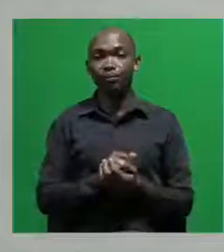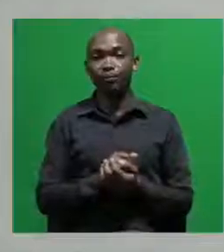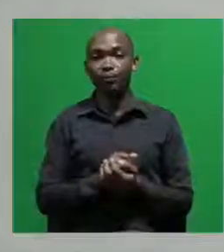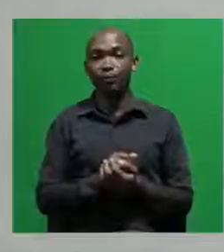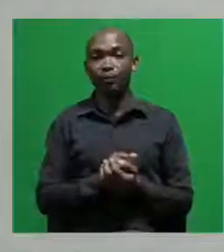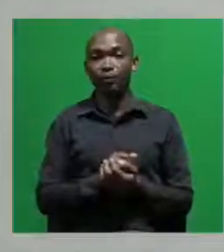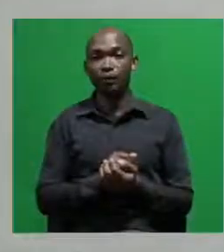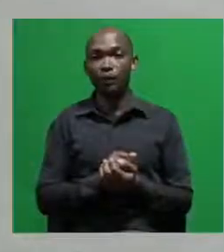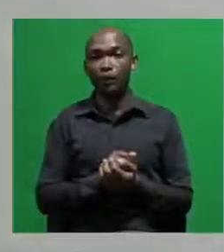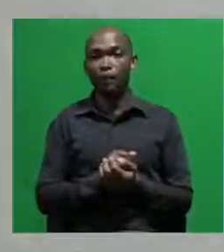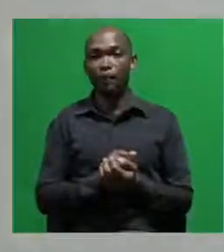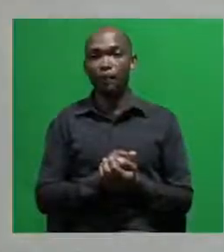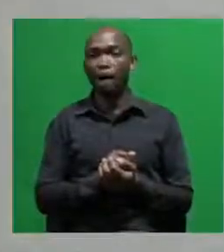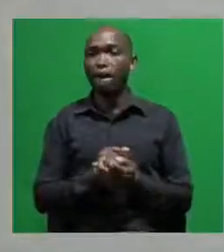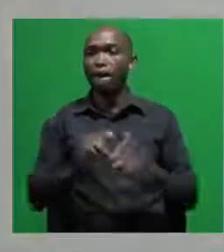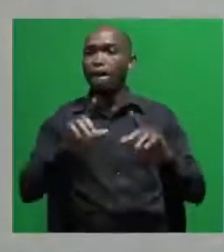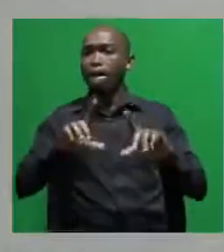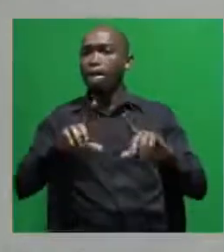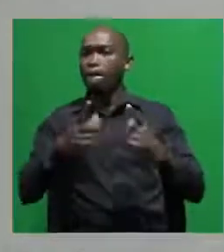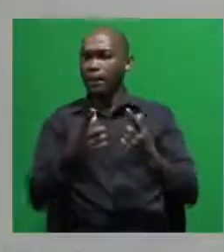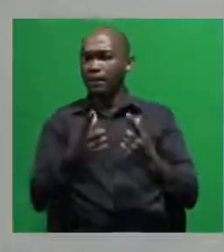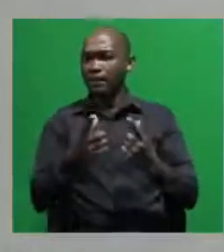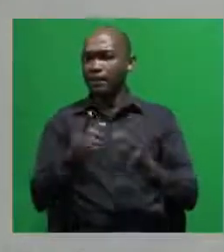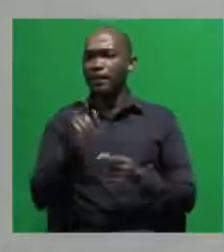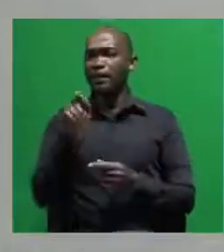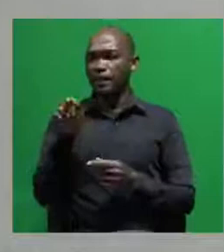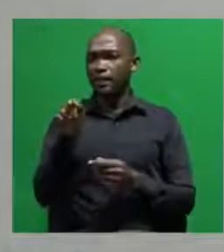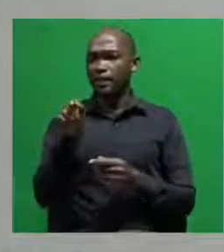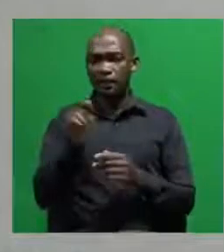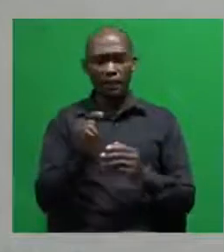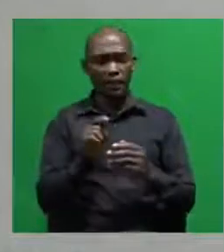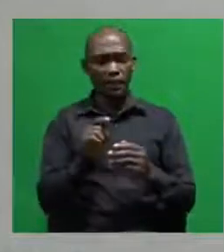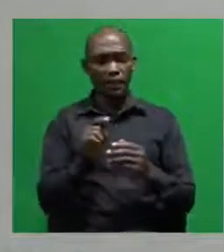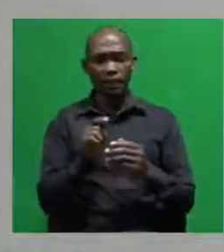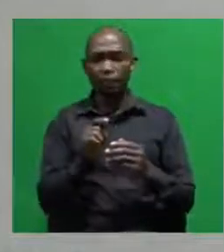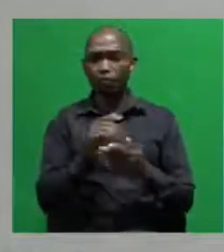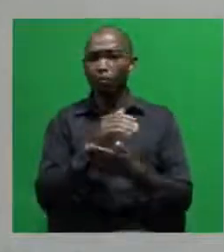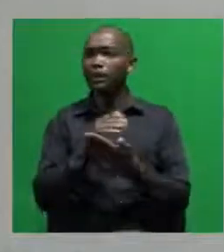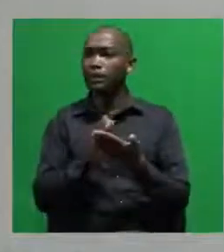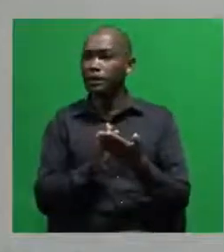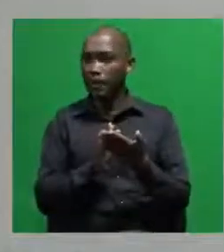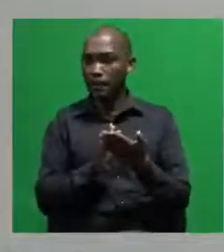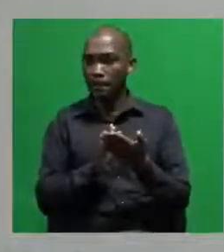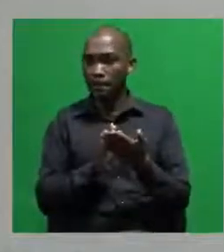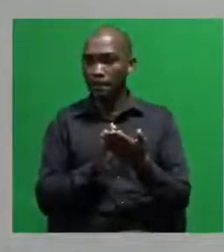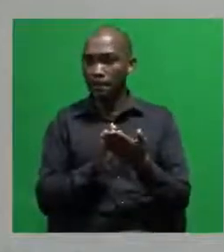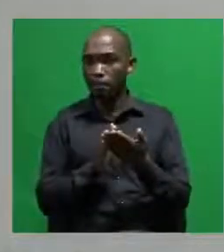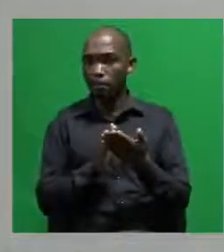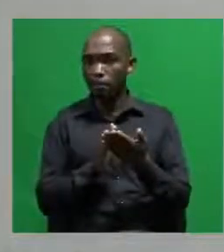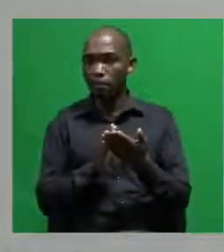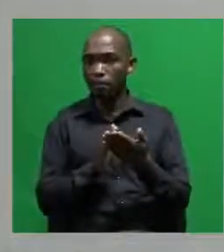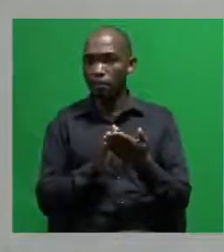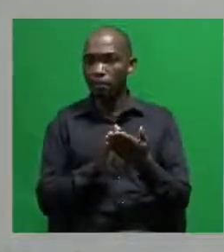diameter. But there are some relation between diameter and the